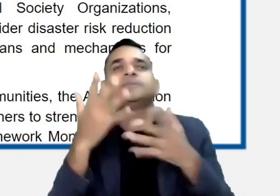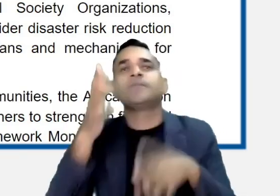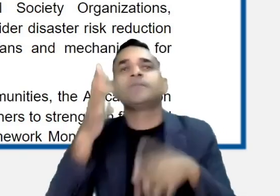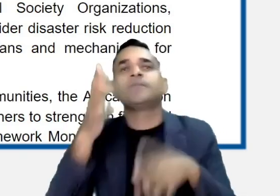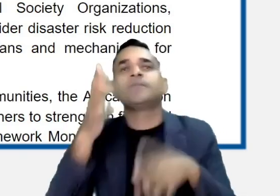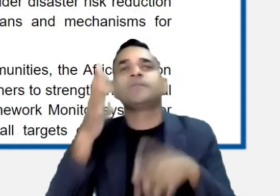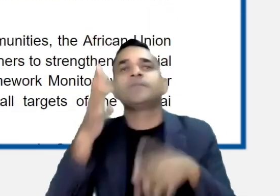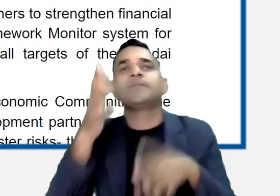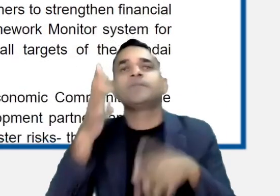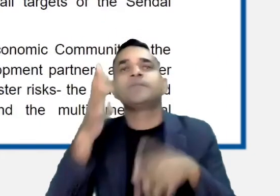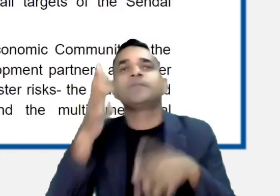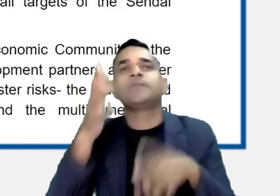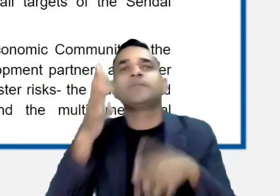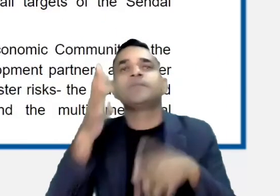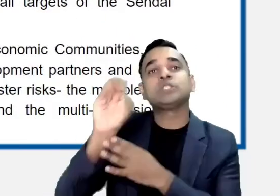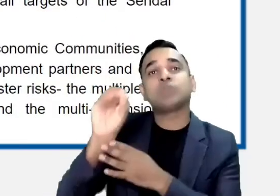cascading effects.